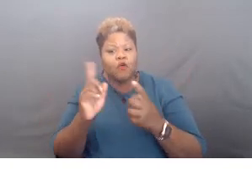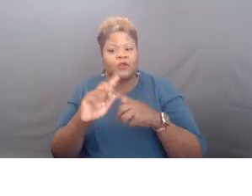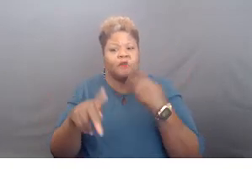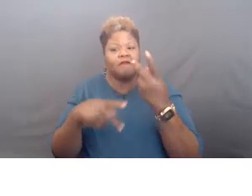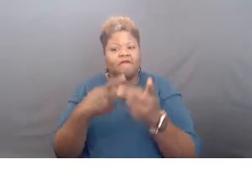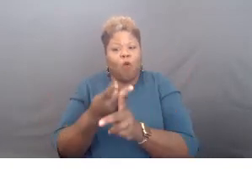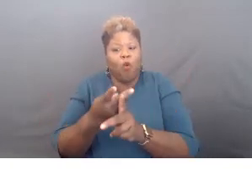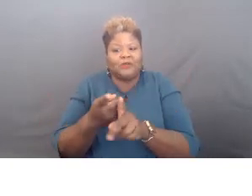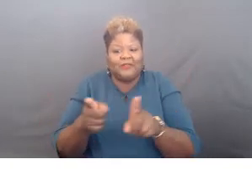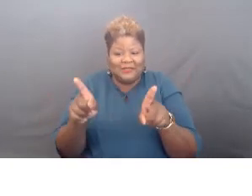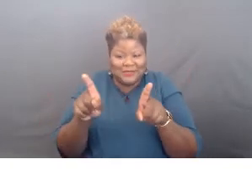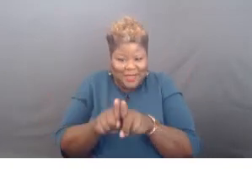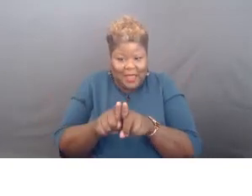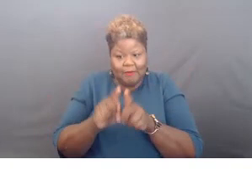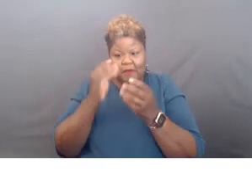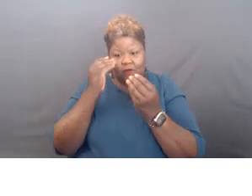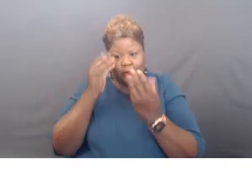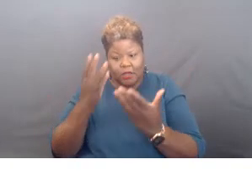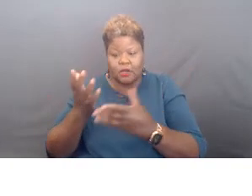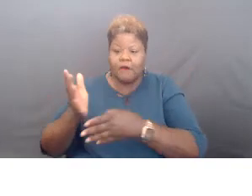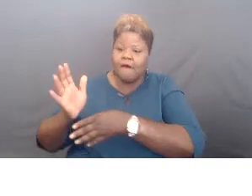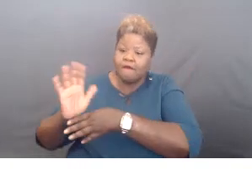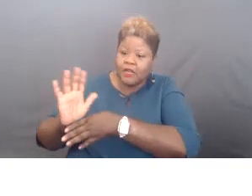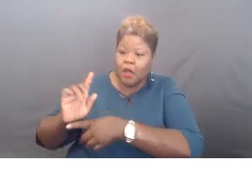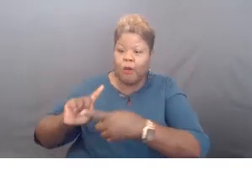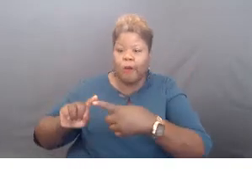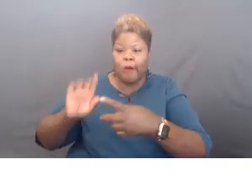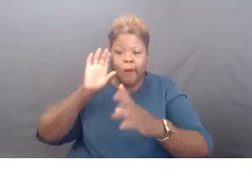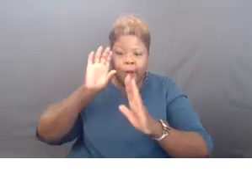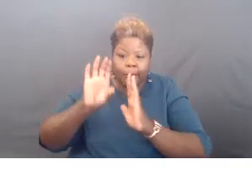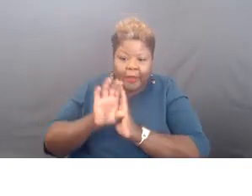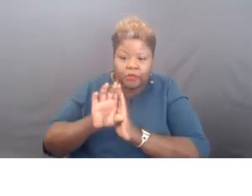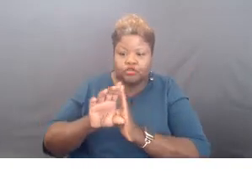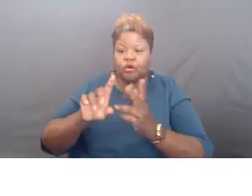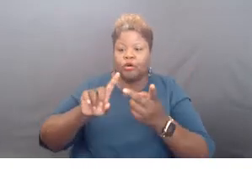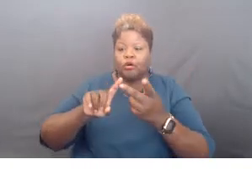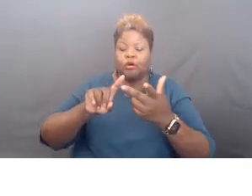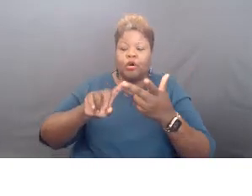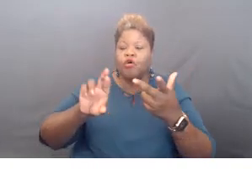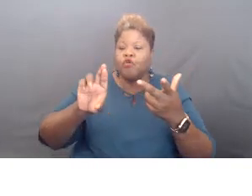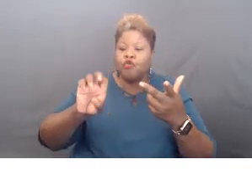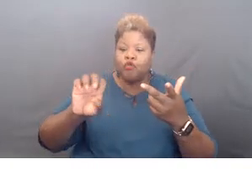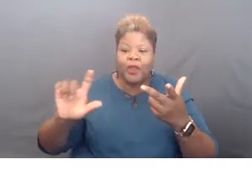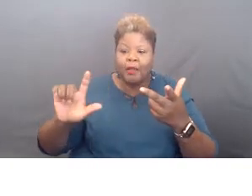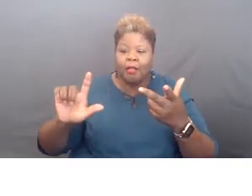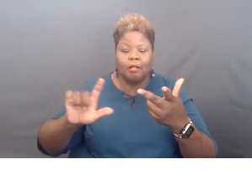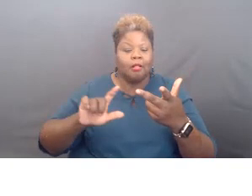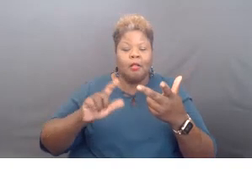information. Create a video, create a picture, create a reel, making sure that you're utilizing as many